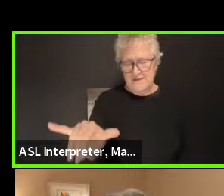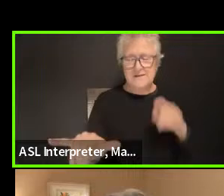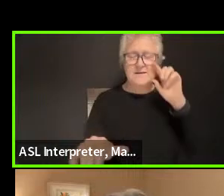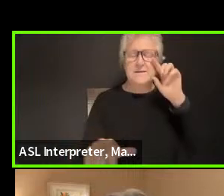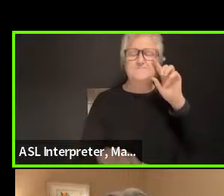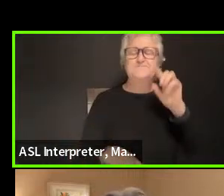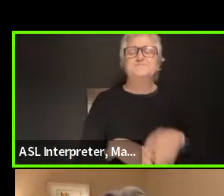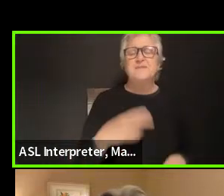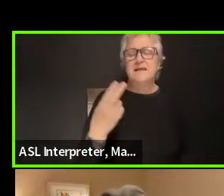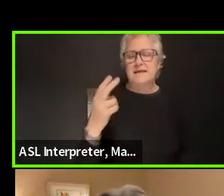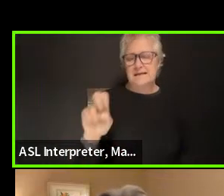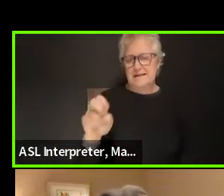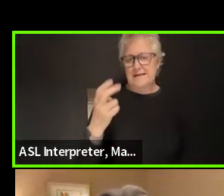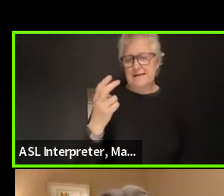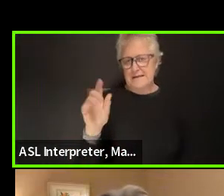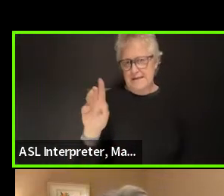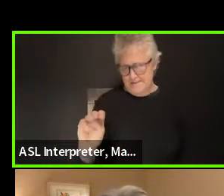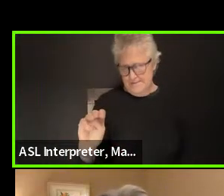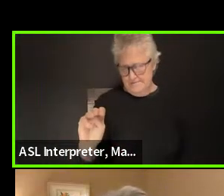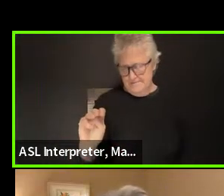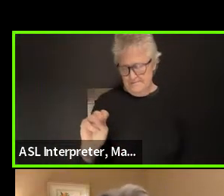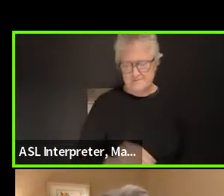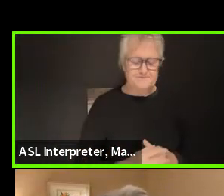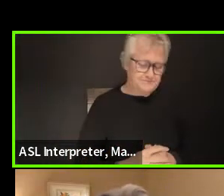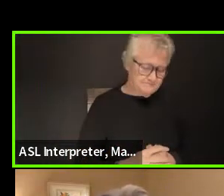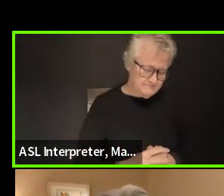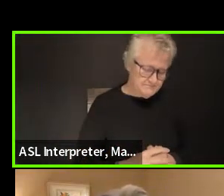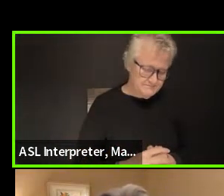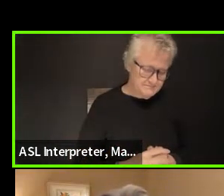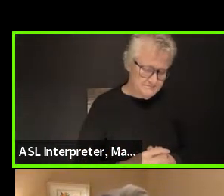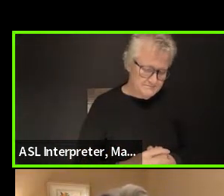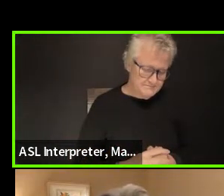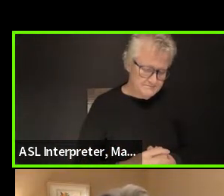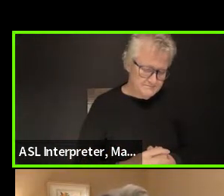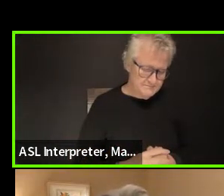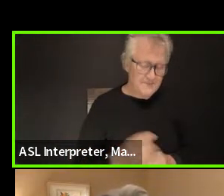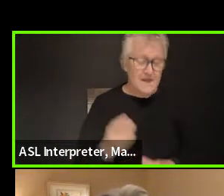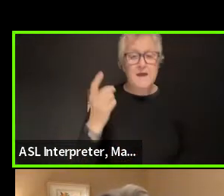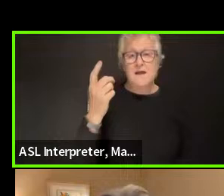Dr. Hunt's I've got a little bit of that, but a blend maybe.